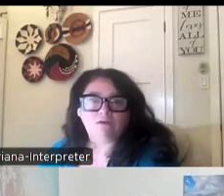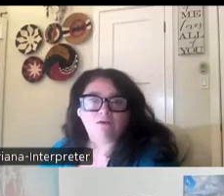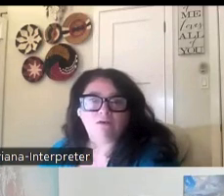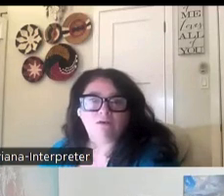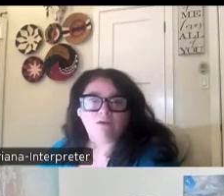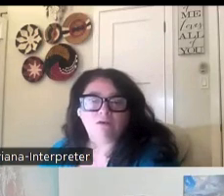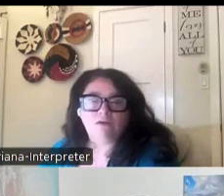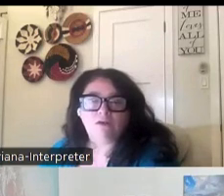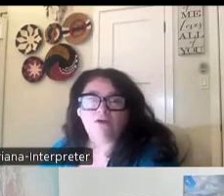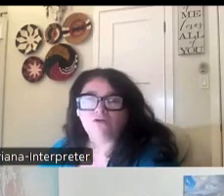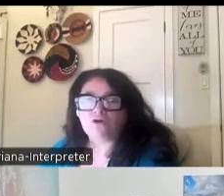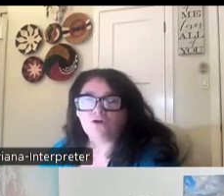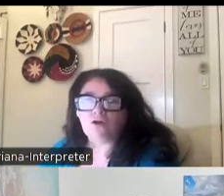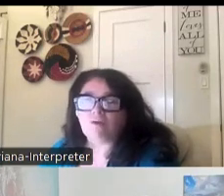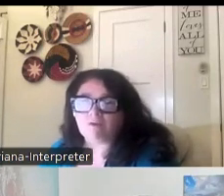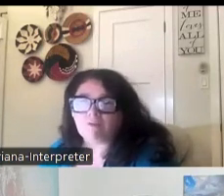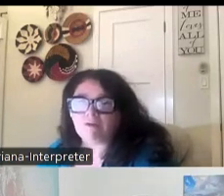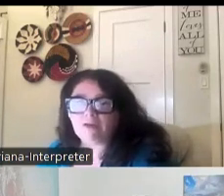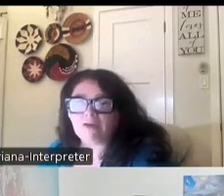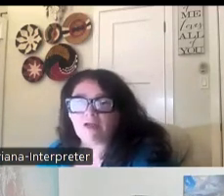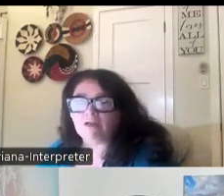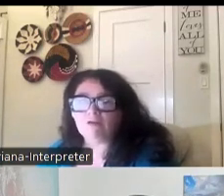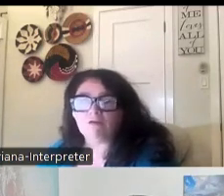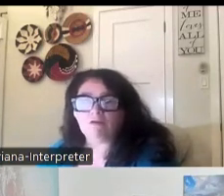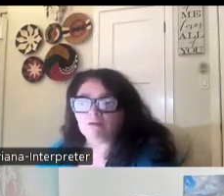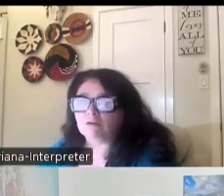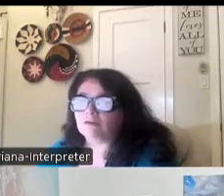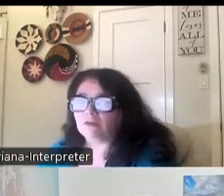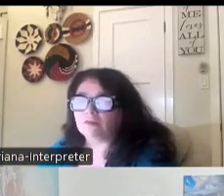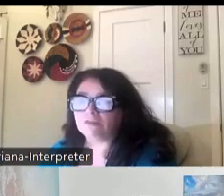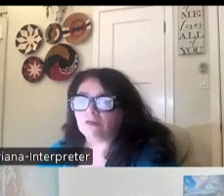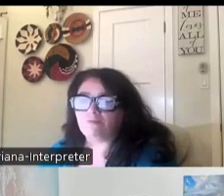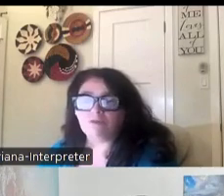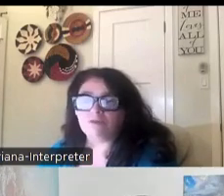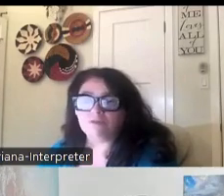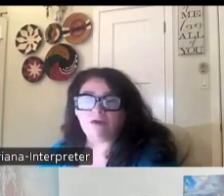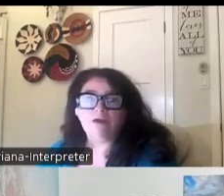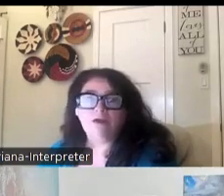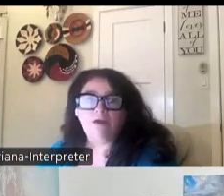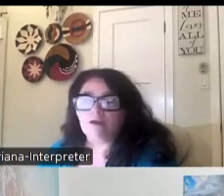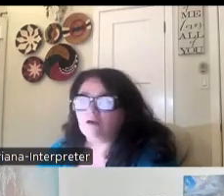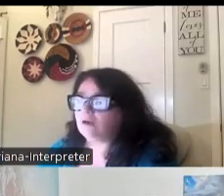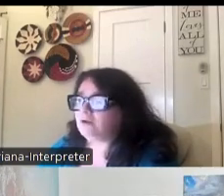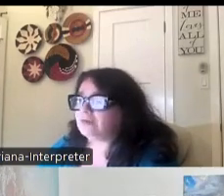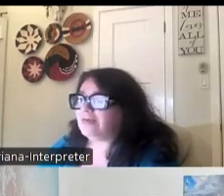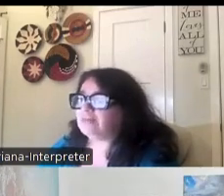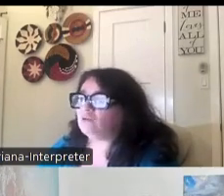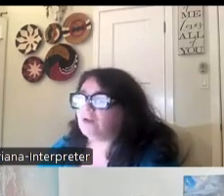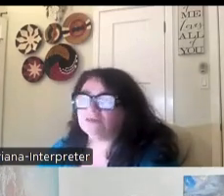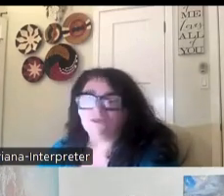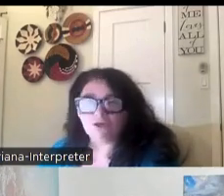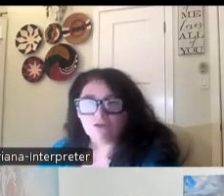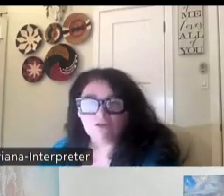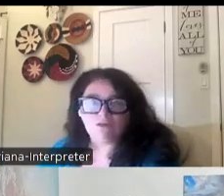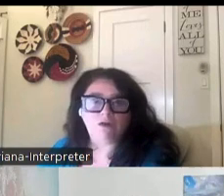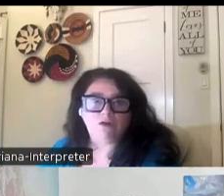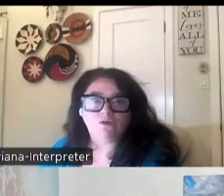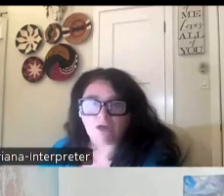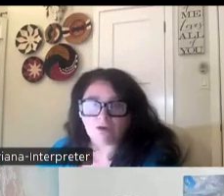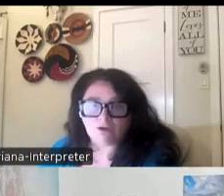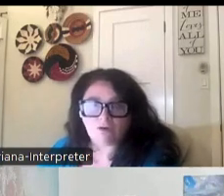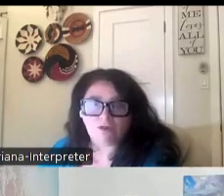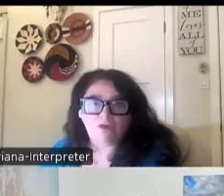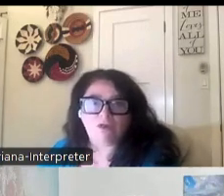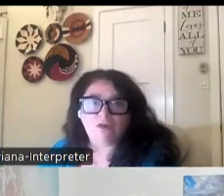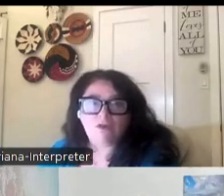spring, may become even drier, leading to an even greater accentuation between the intensity of a slightly wetter wet season and